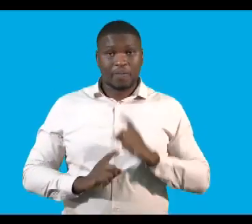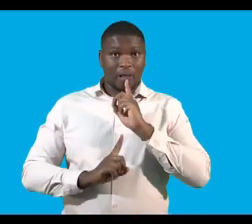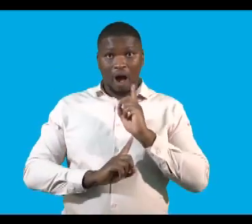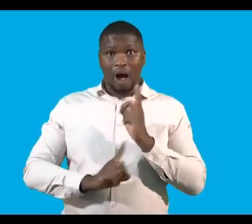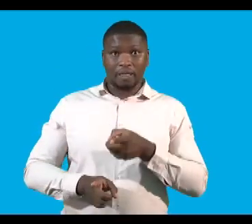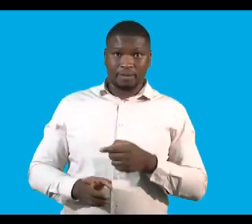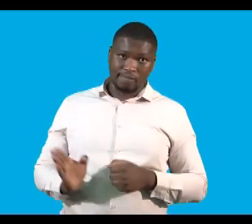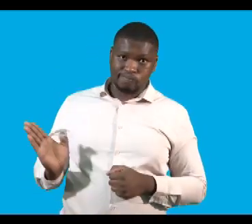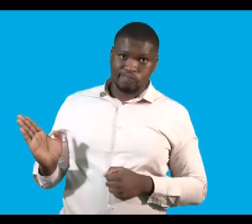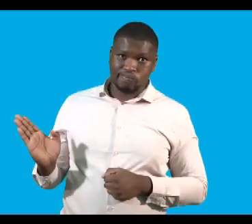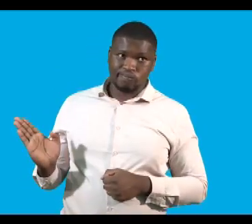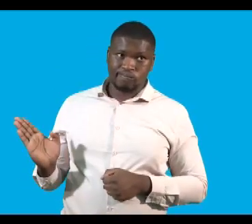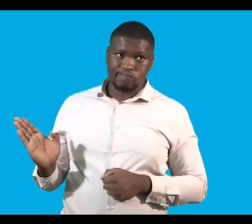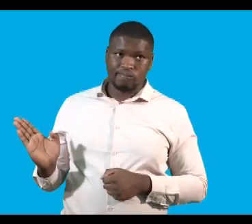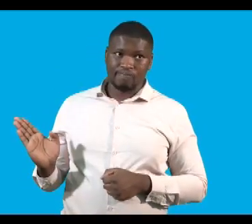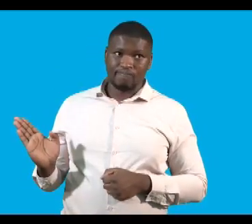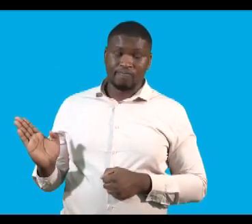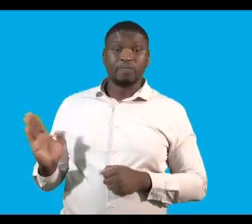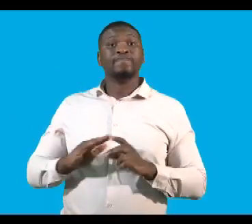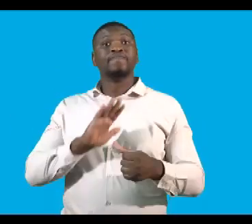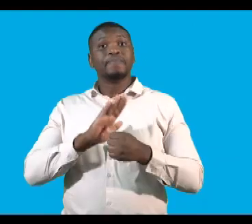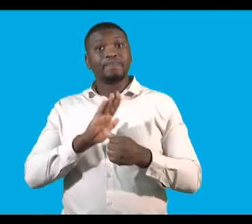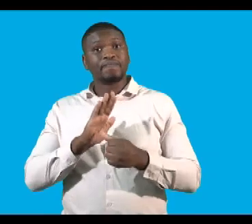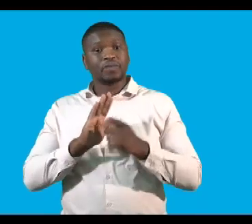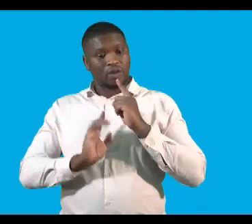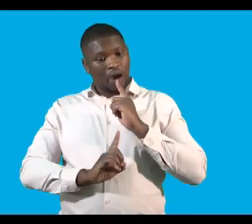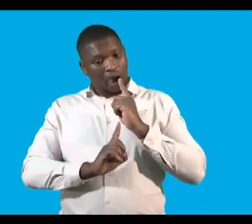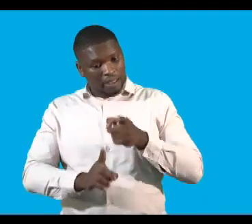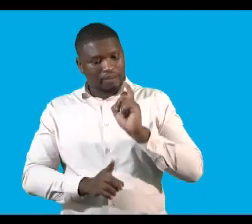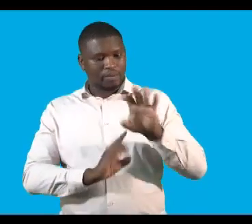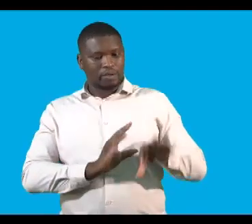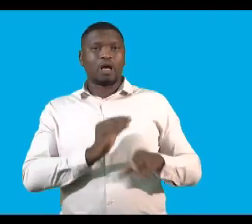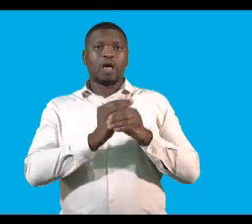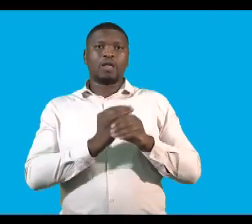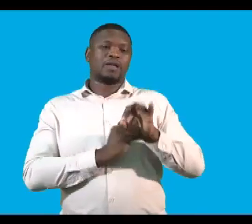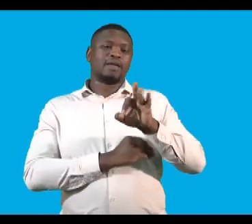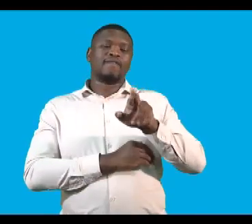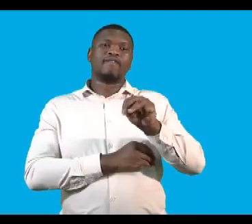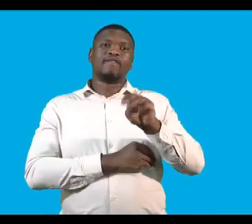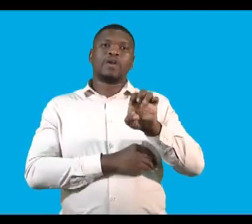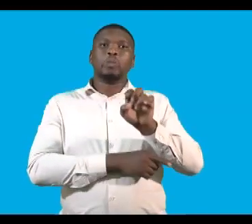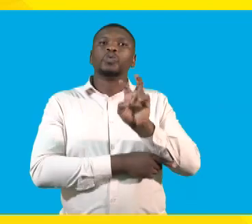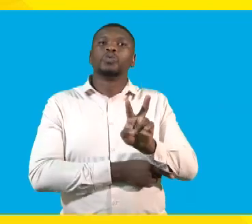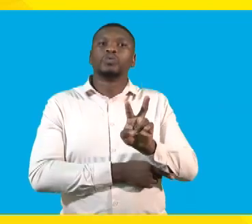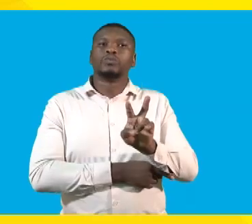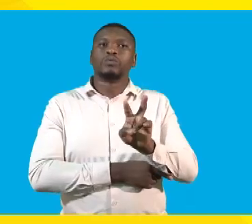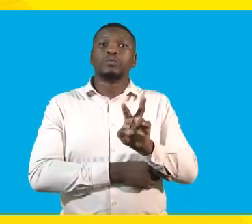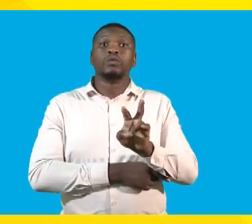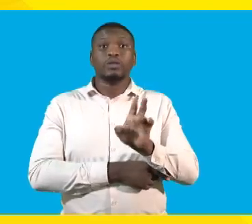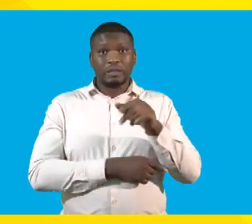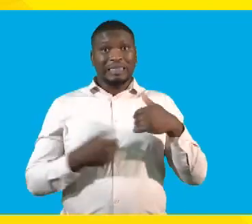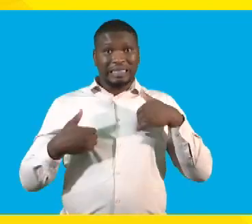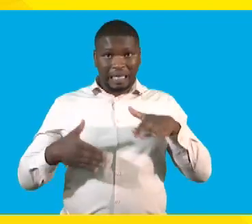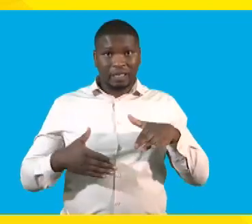answer in frame 2, very important when you're asked to refer to 2 frames, separate them in your answer. So begin